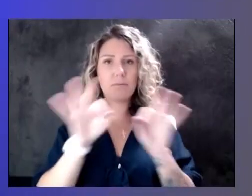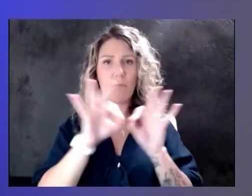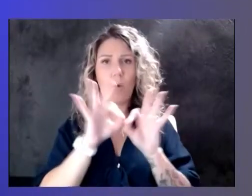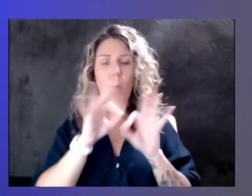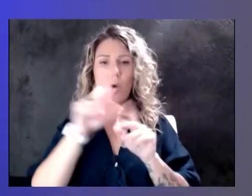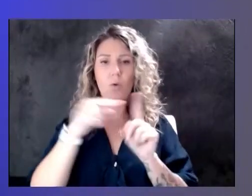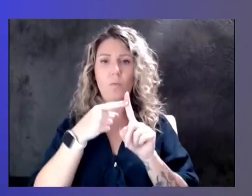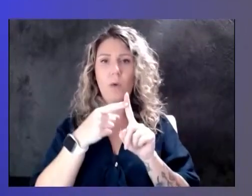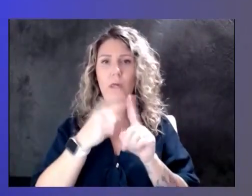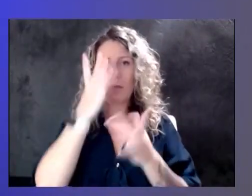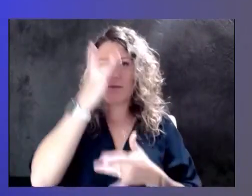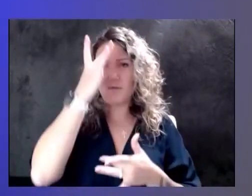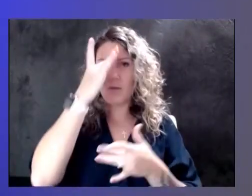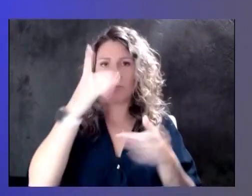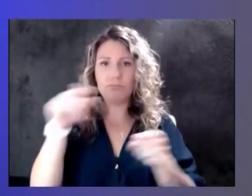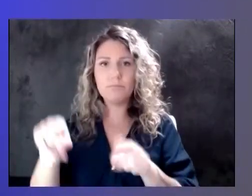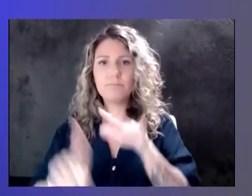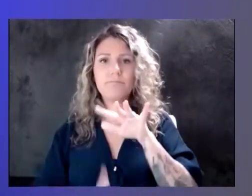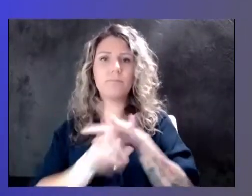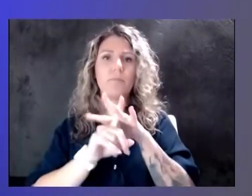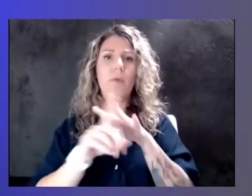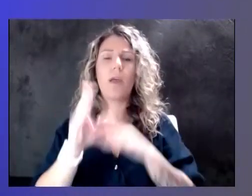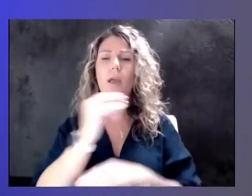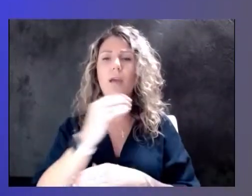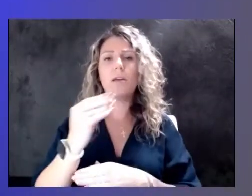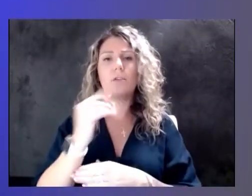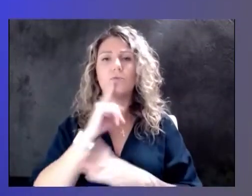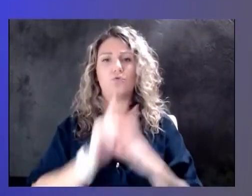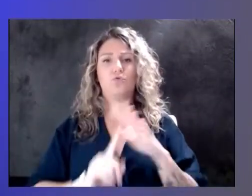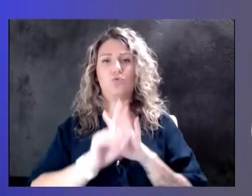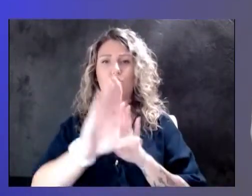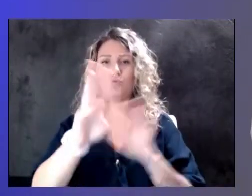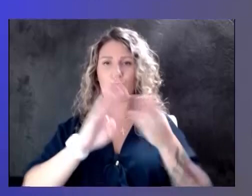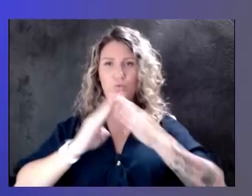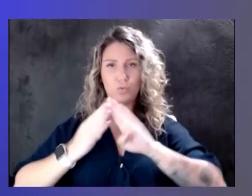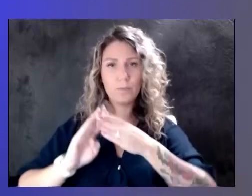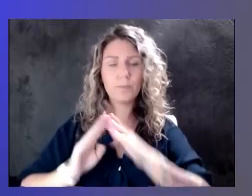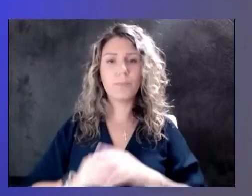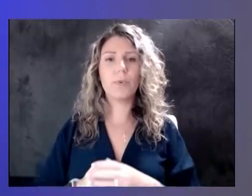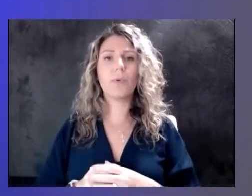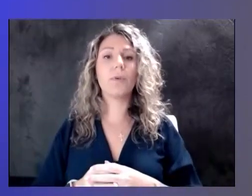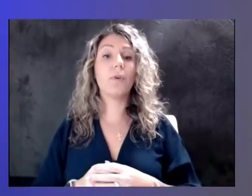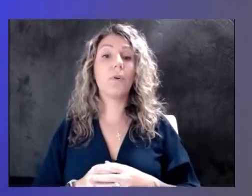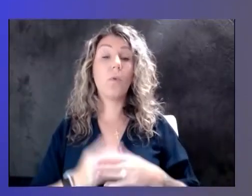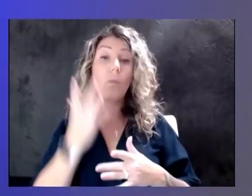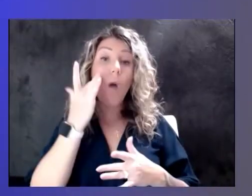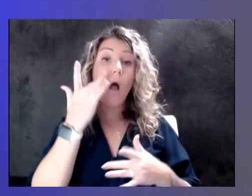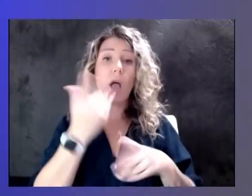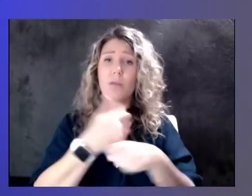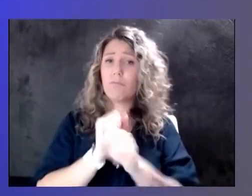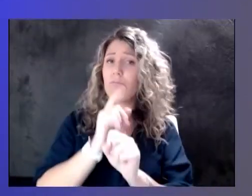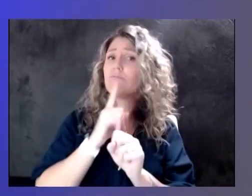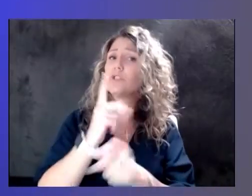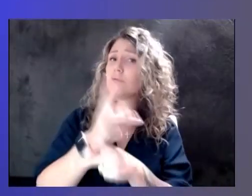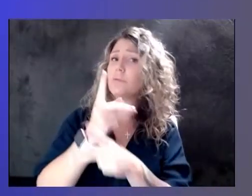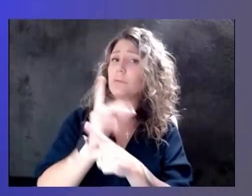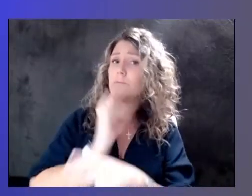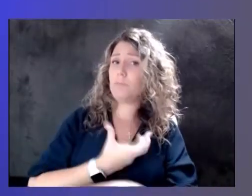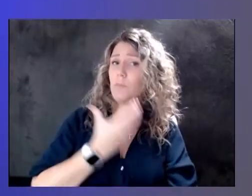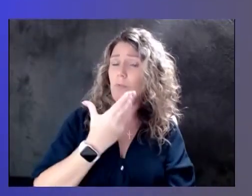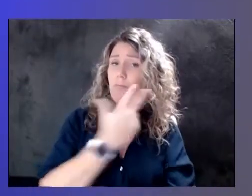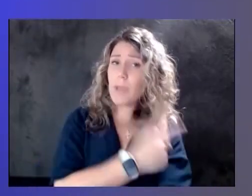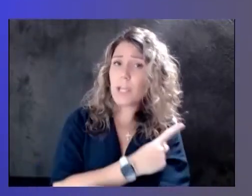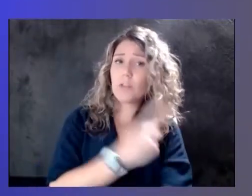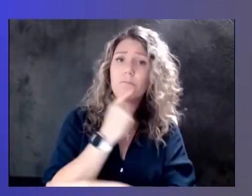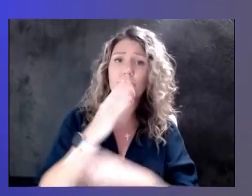emerging, when they're kind of entering into your community, so that we make sure that we're taking the best care of our patients and that we're protecting our patients,